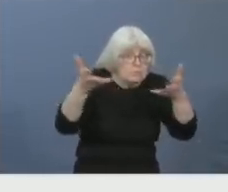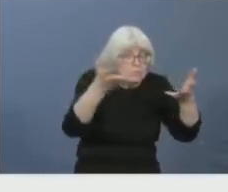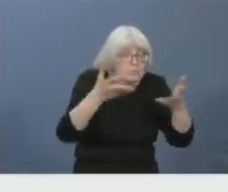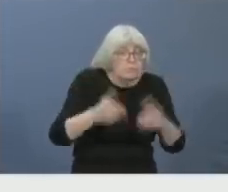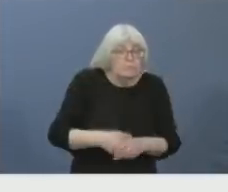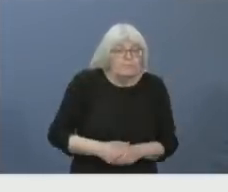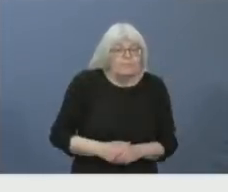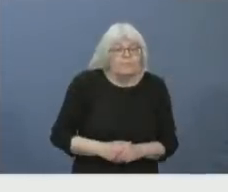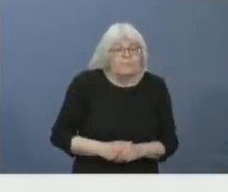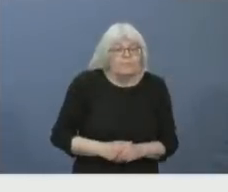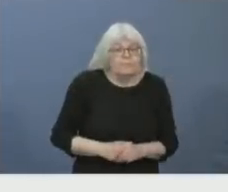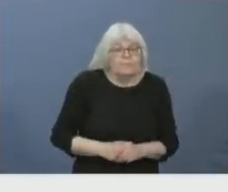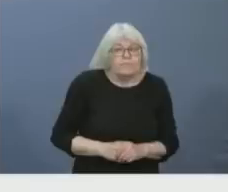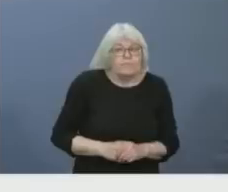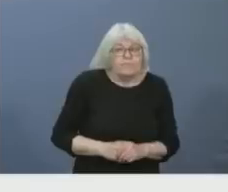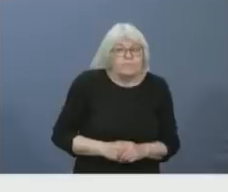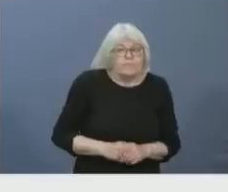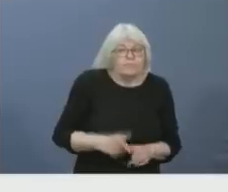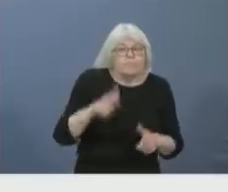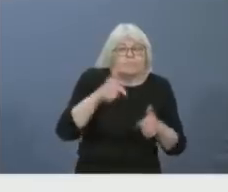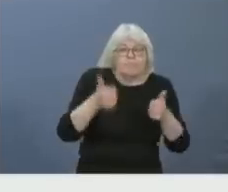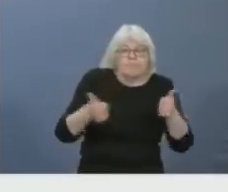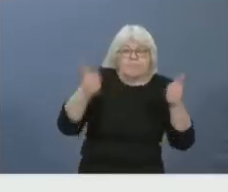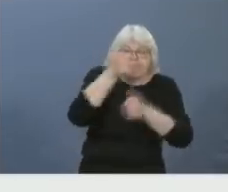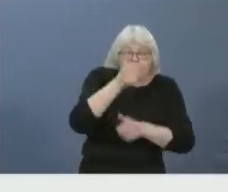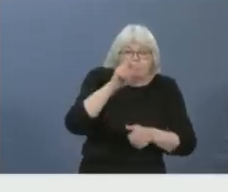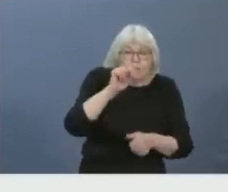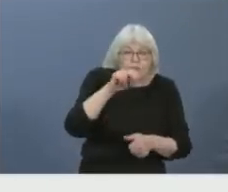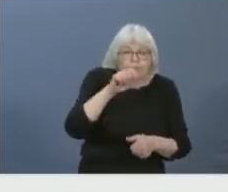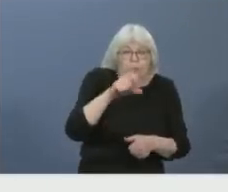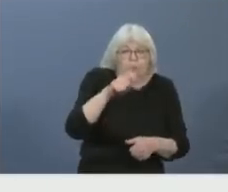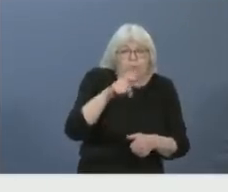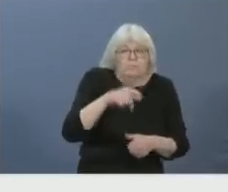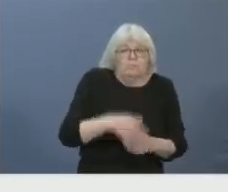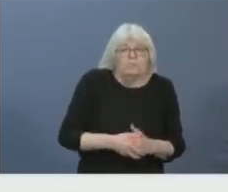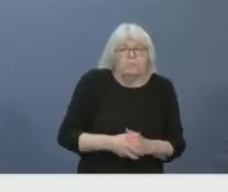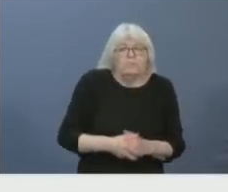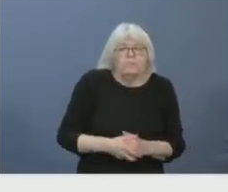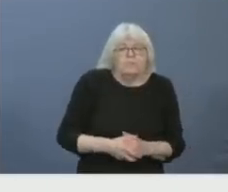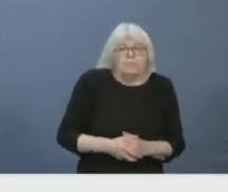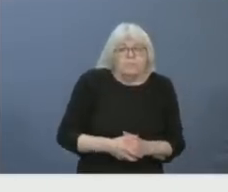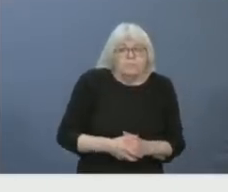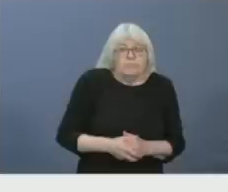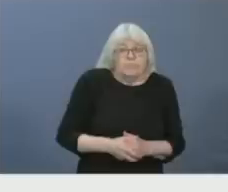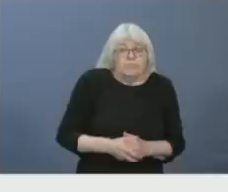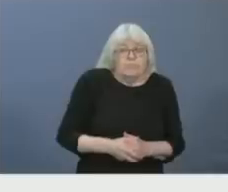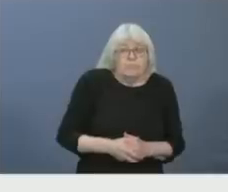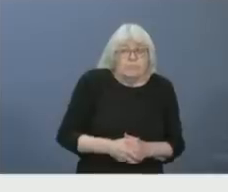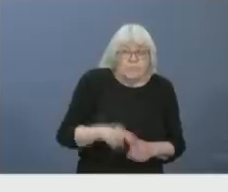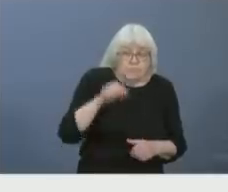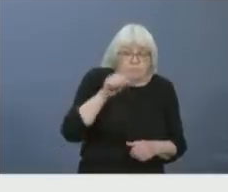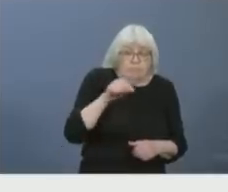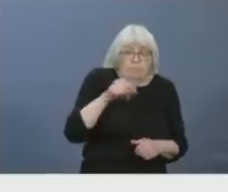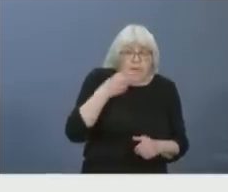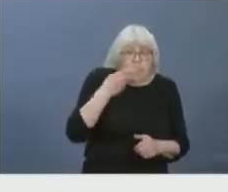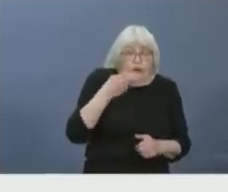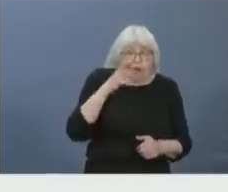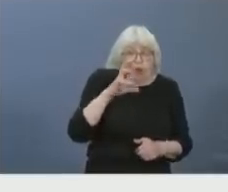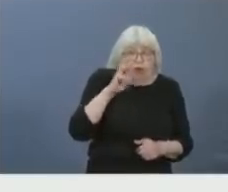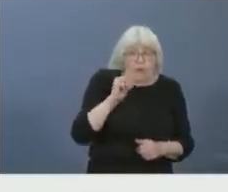Sure. Thanks, Marla. So I guess what I would say is for HRM has